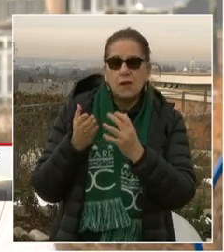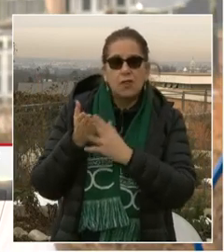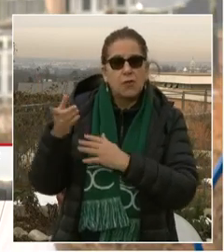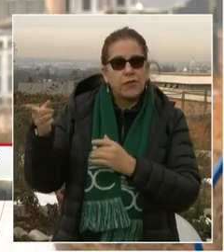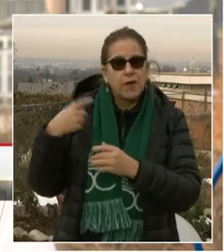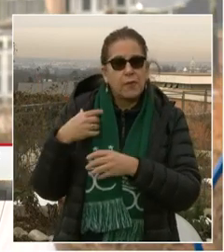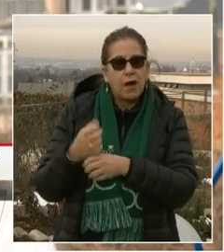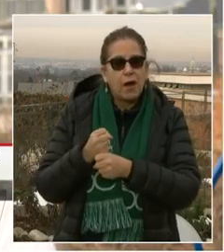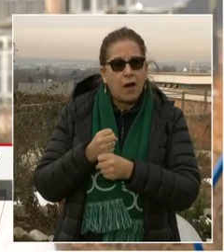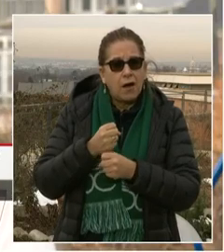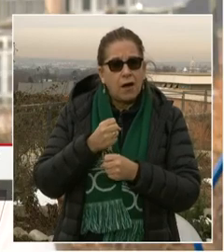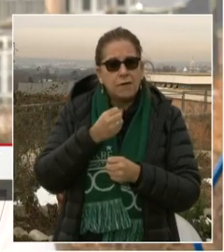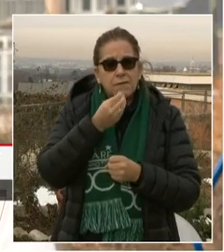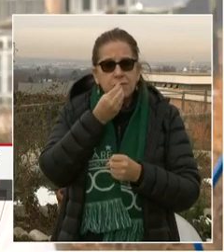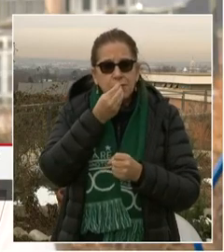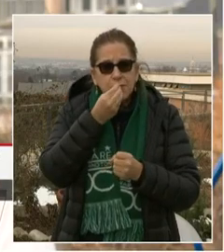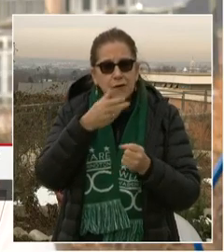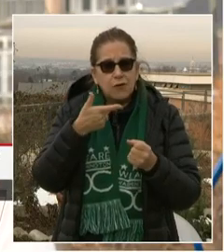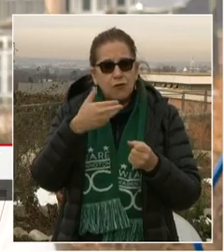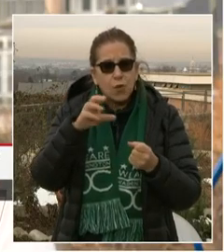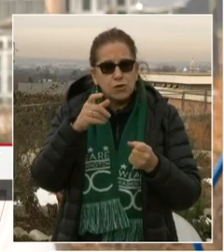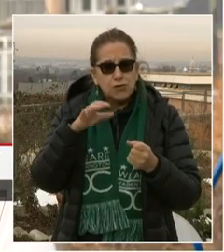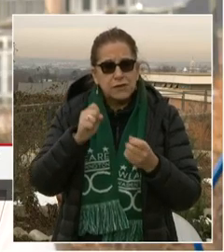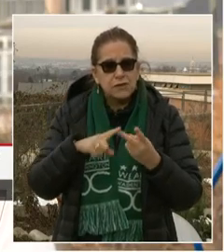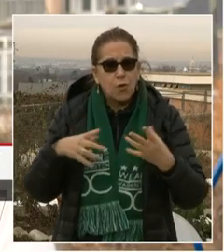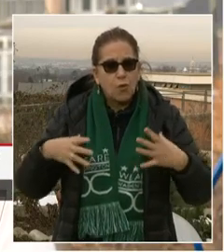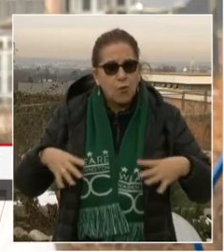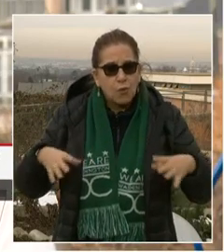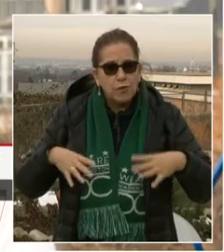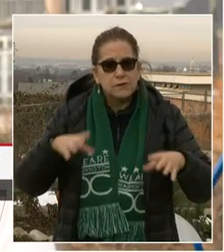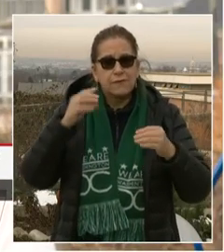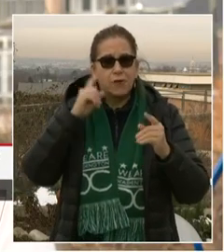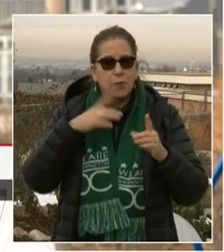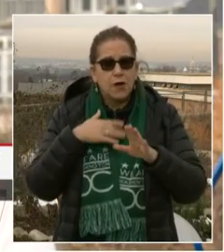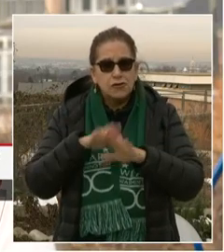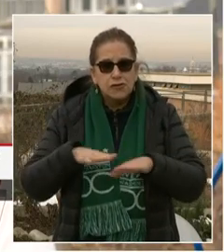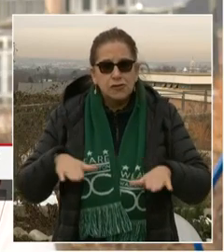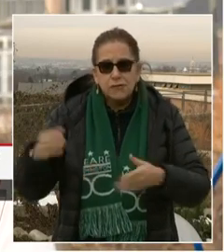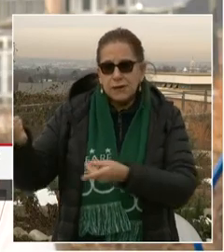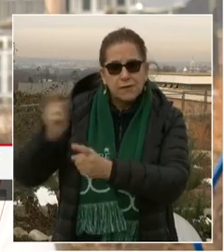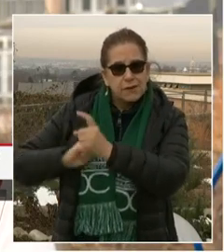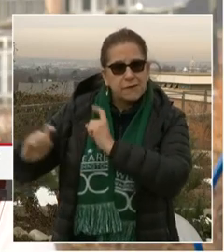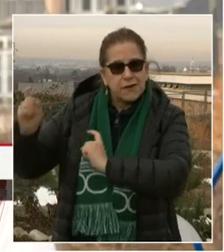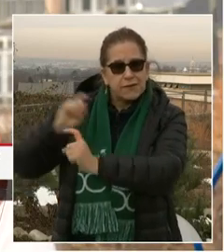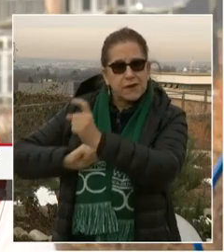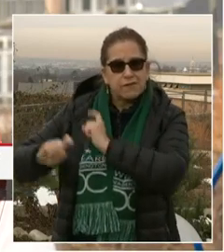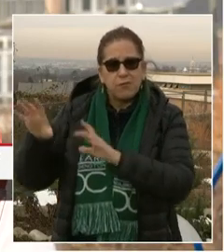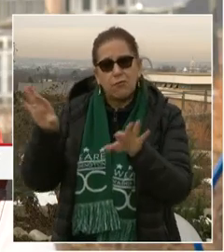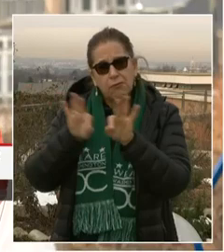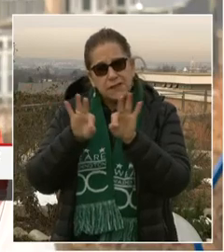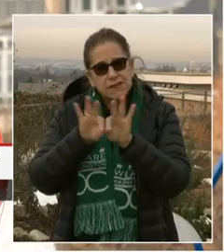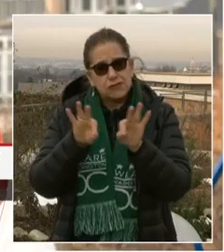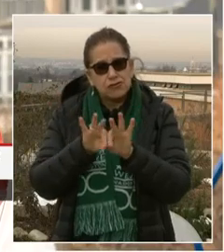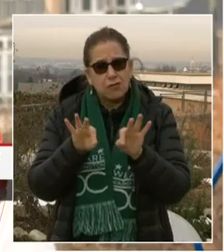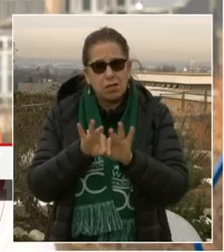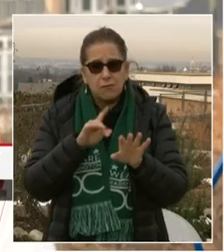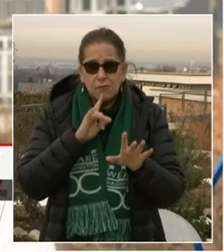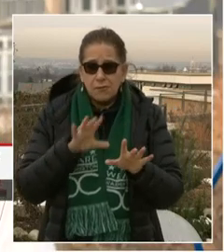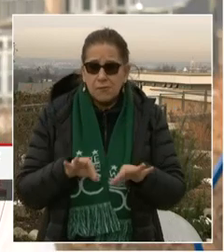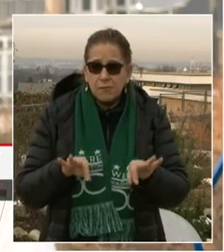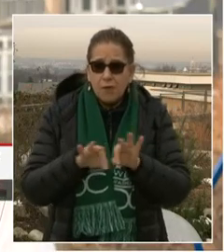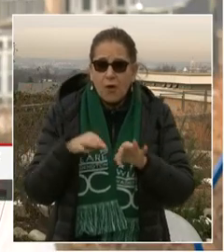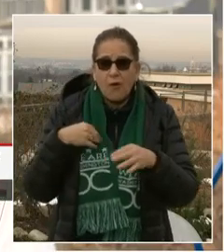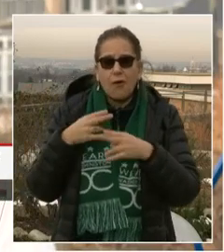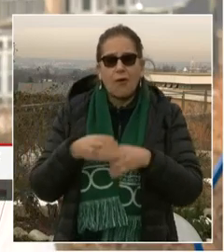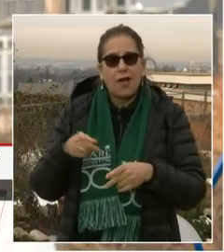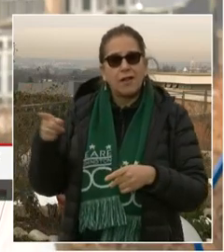children, and other essentials from Martha's Table. Miss Ida, or Auntie Ida, as I call her, was a breath of